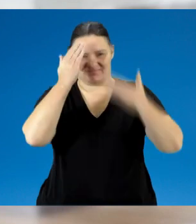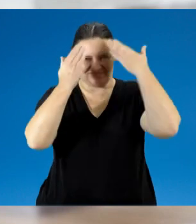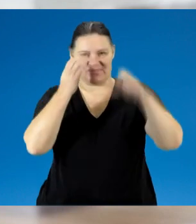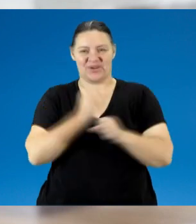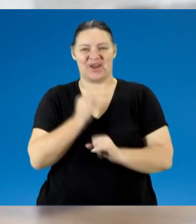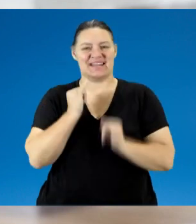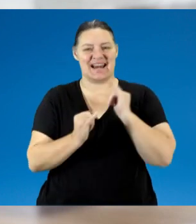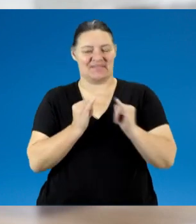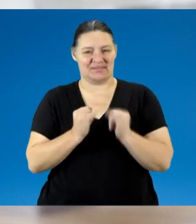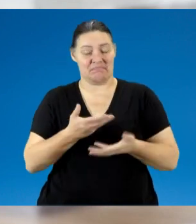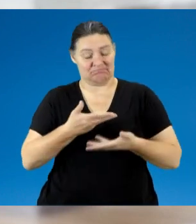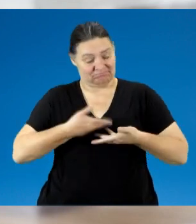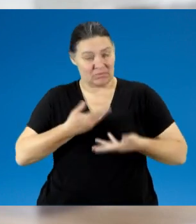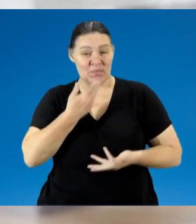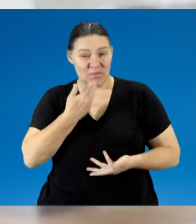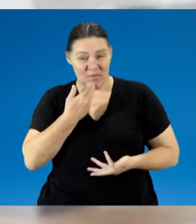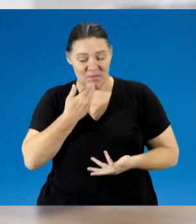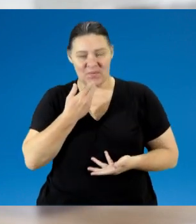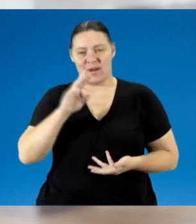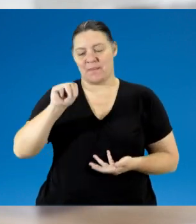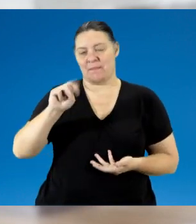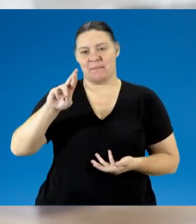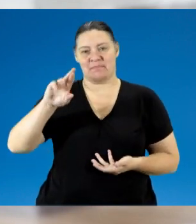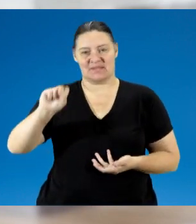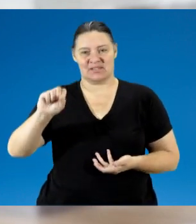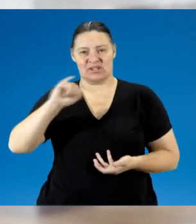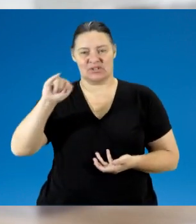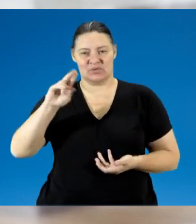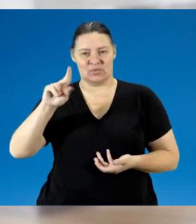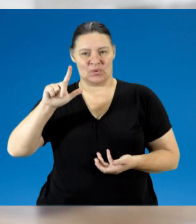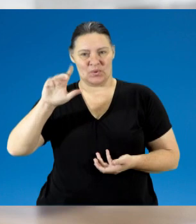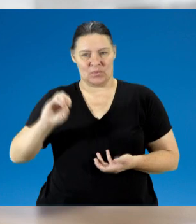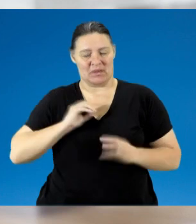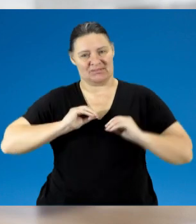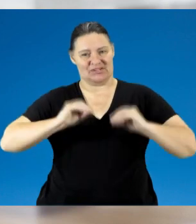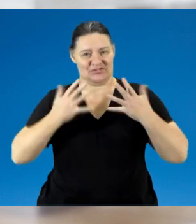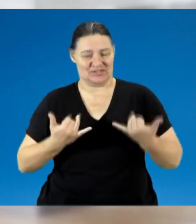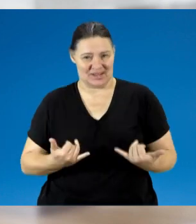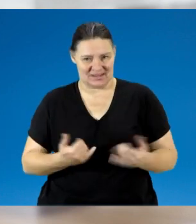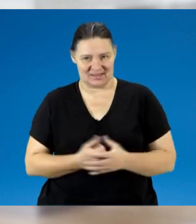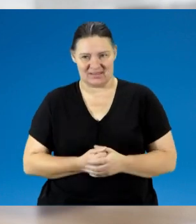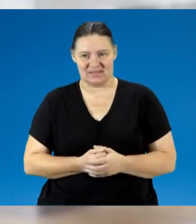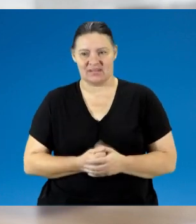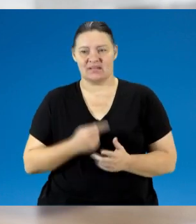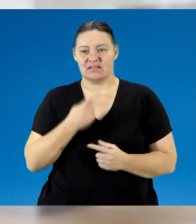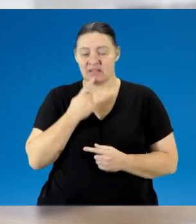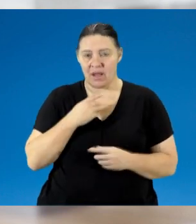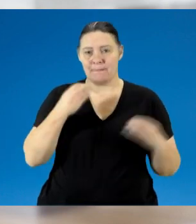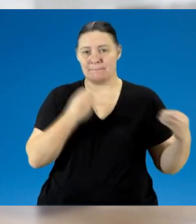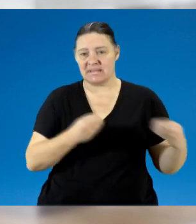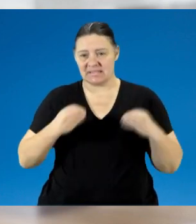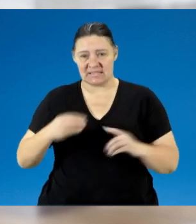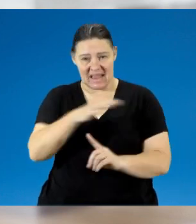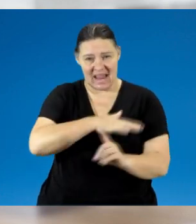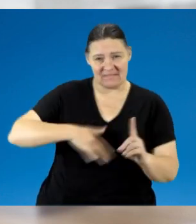Good day, grade 11. I am Ms. Zulu, your tutor for today. We will be doing business studies under the topic which says influences of the